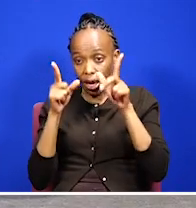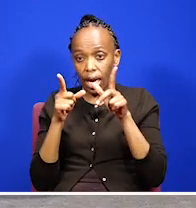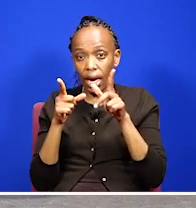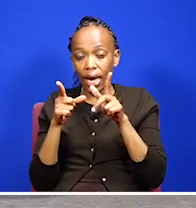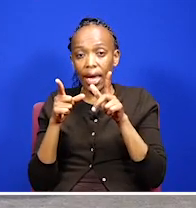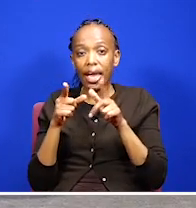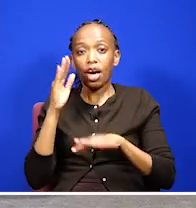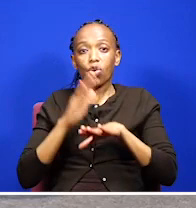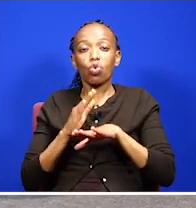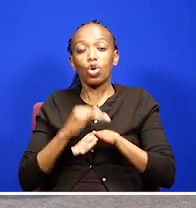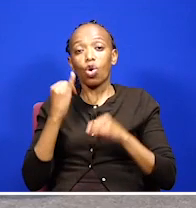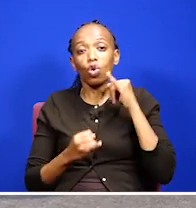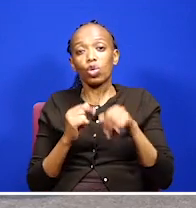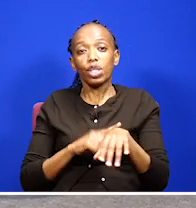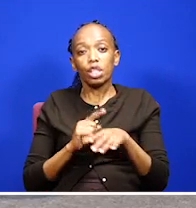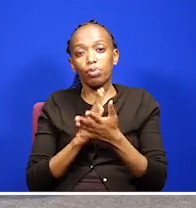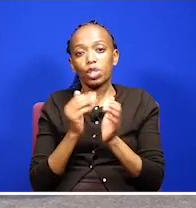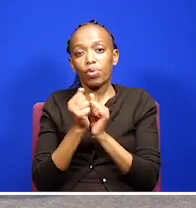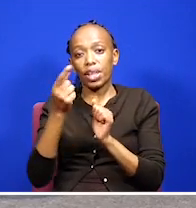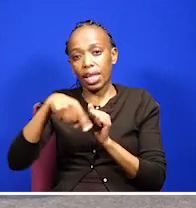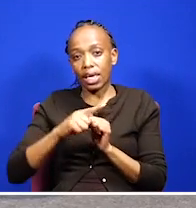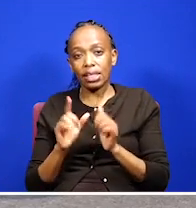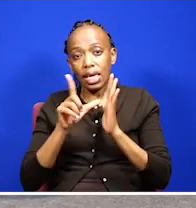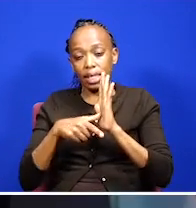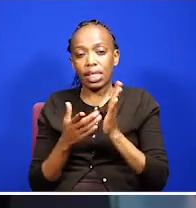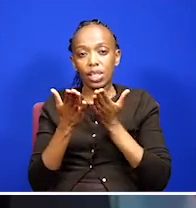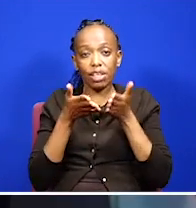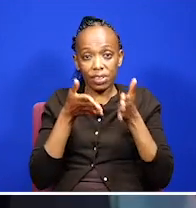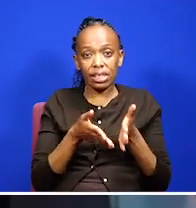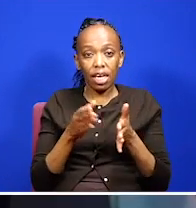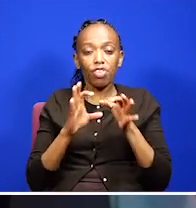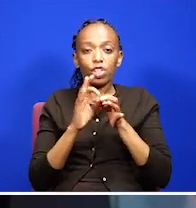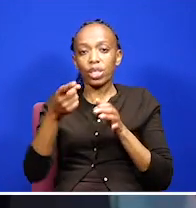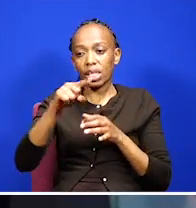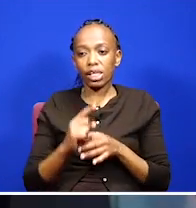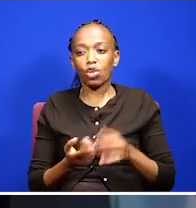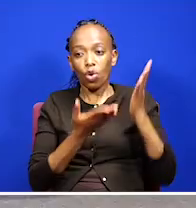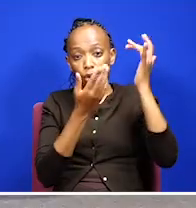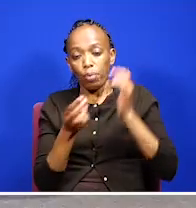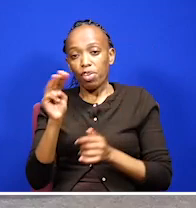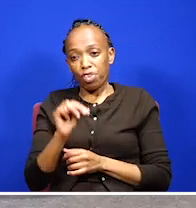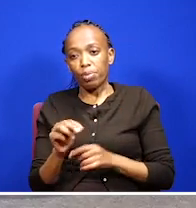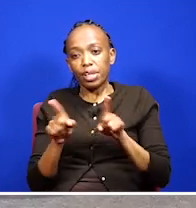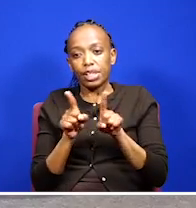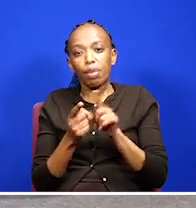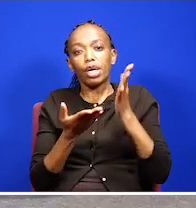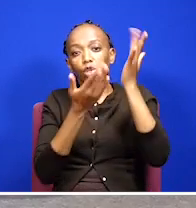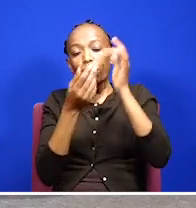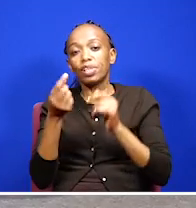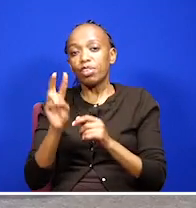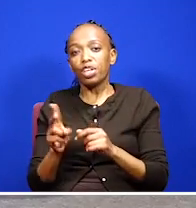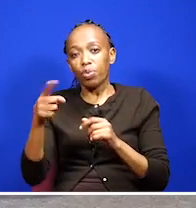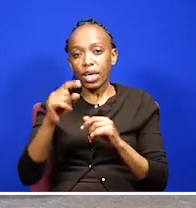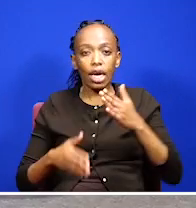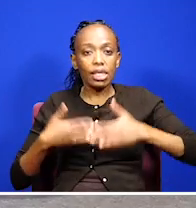good conclusion as you share with us a little later on in the service. If you're joining us on Hope FM and Hope TV, we